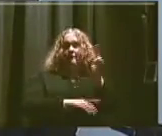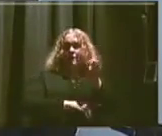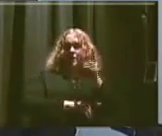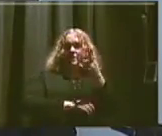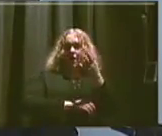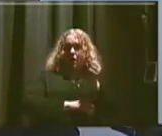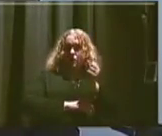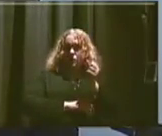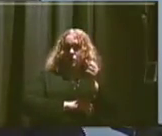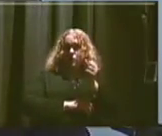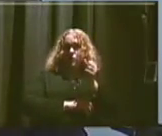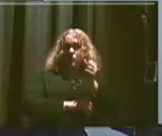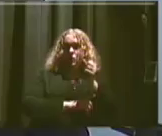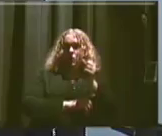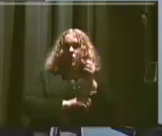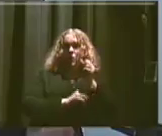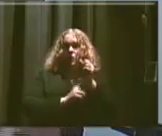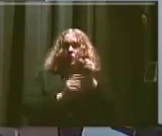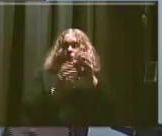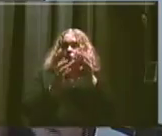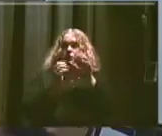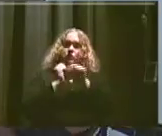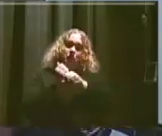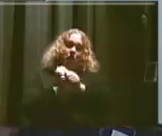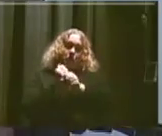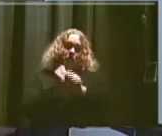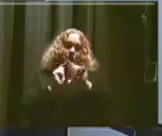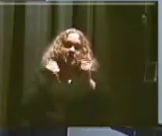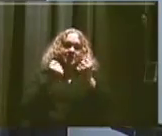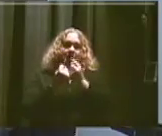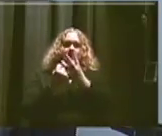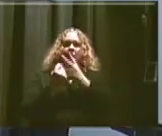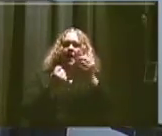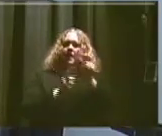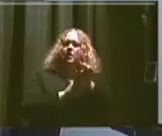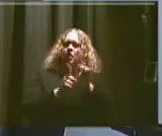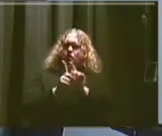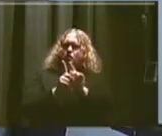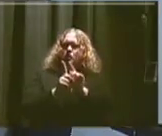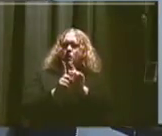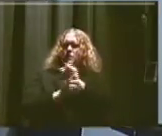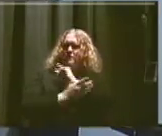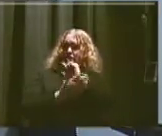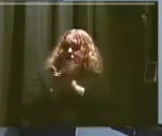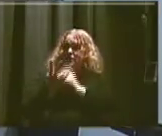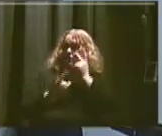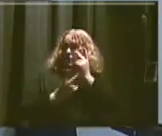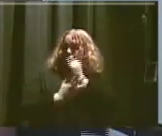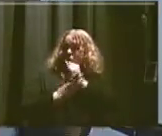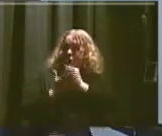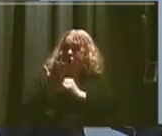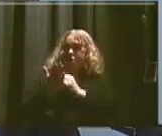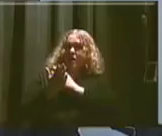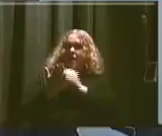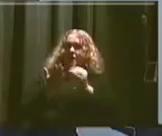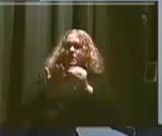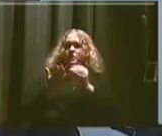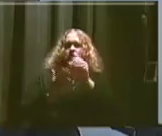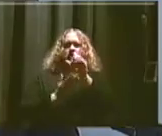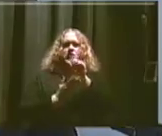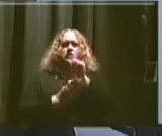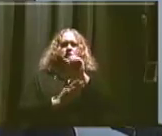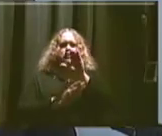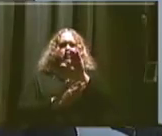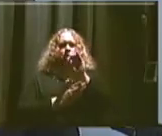team, and she has a passion for visual art as well. She was a Scholastic's Gold Key winner this year with her mixed media entry just in the